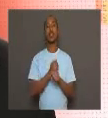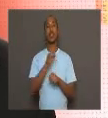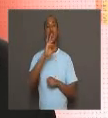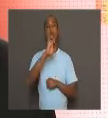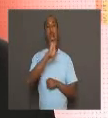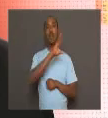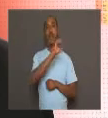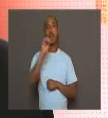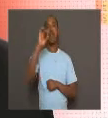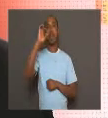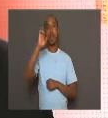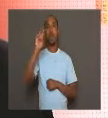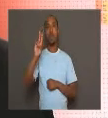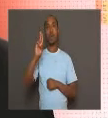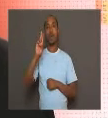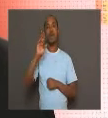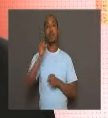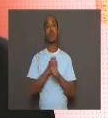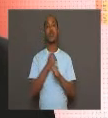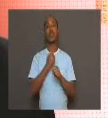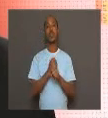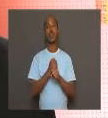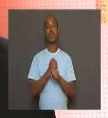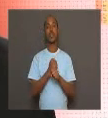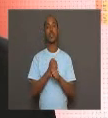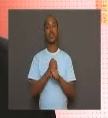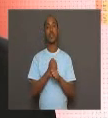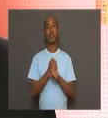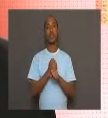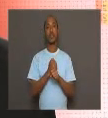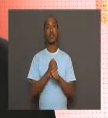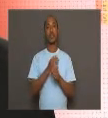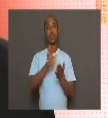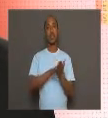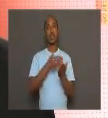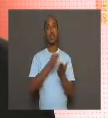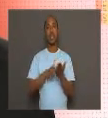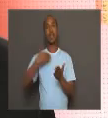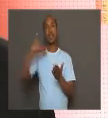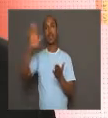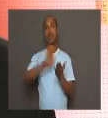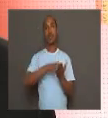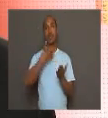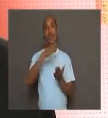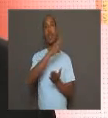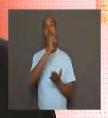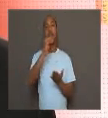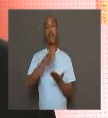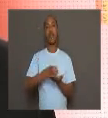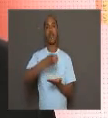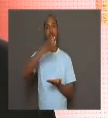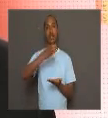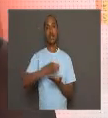and copper are extracted can be used to produce cement and